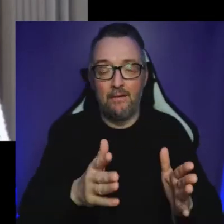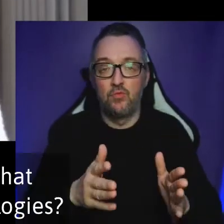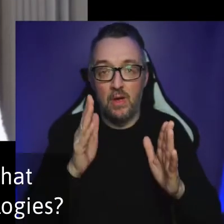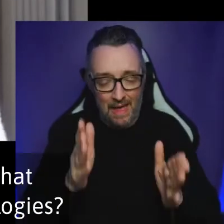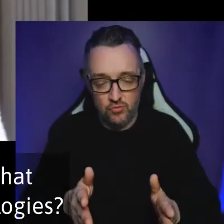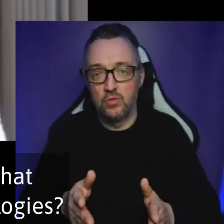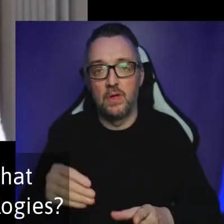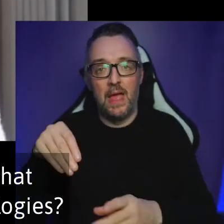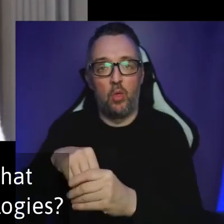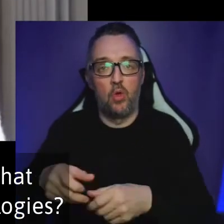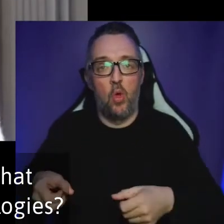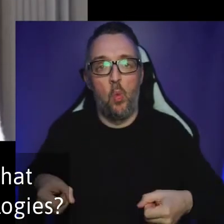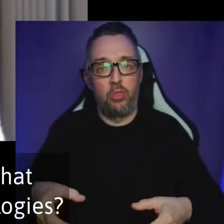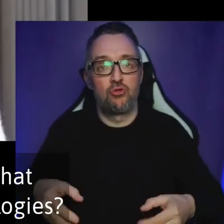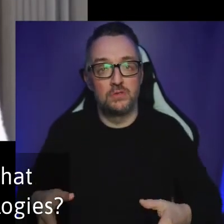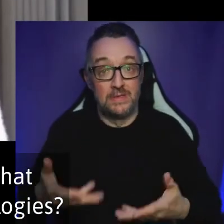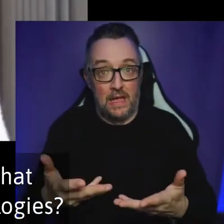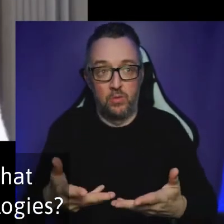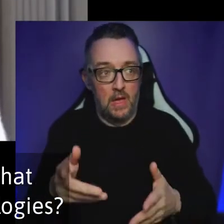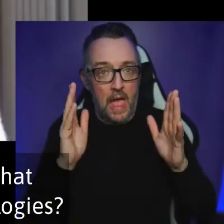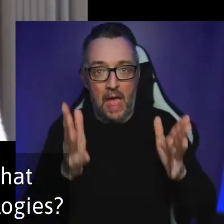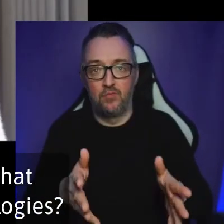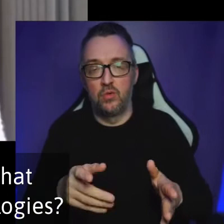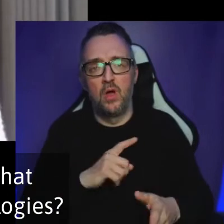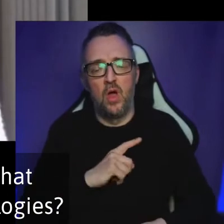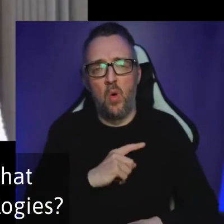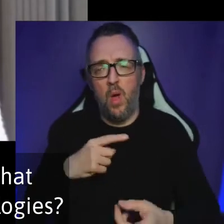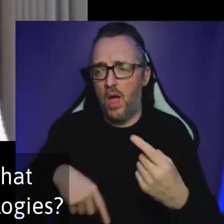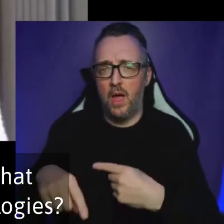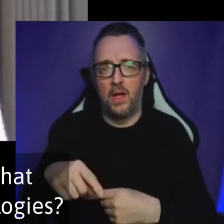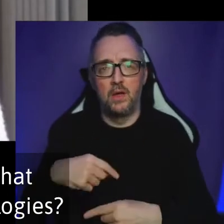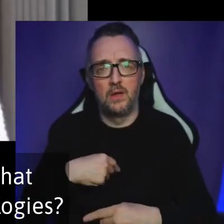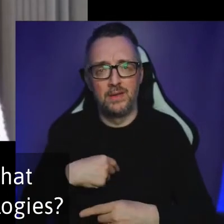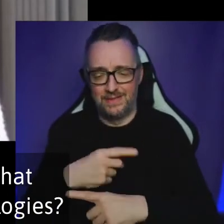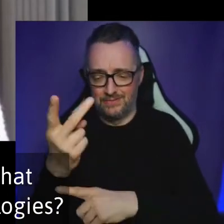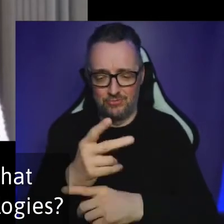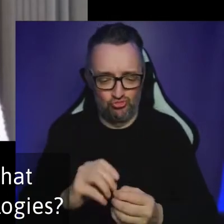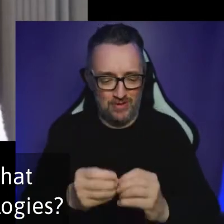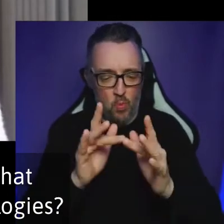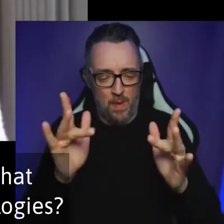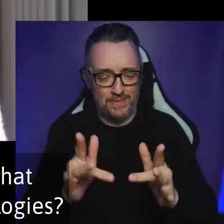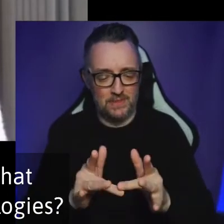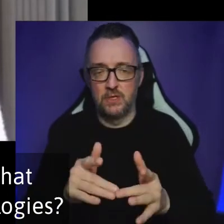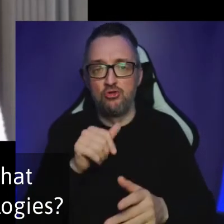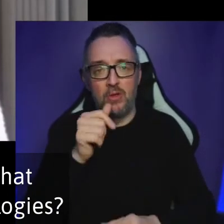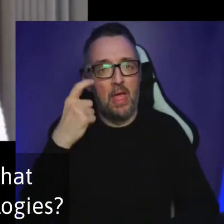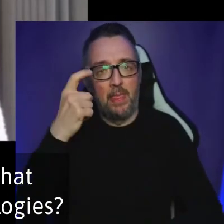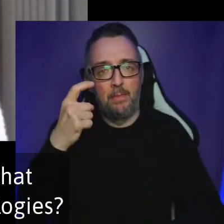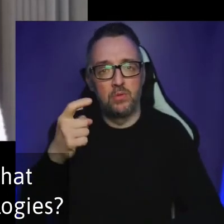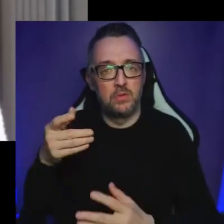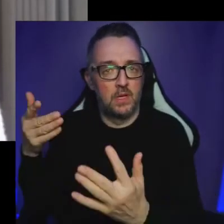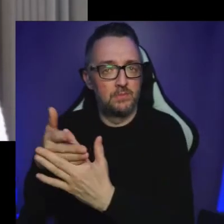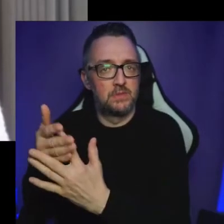users. That's just ludicrous thinking. Why are we doing that when we're creating websites and digital